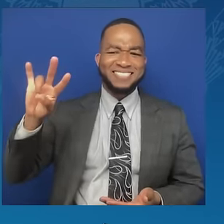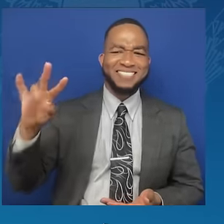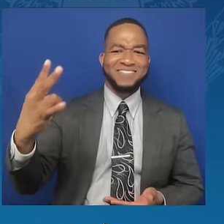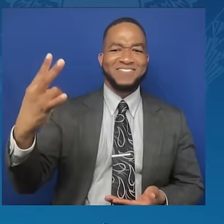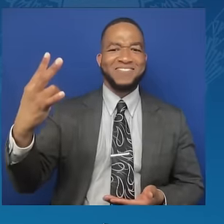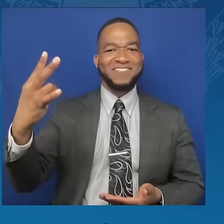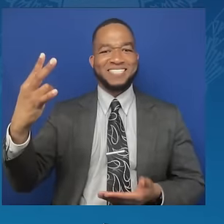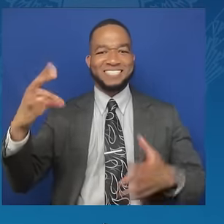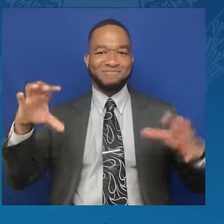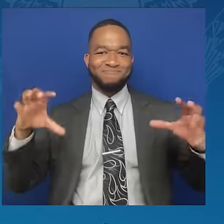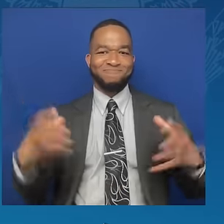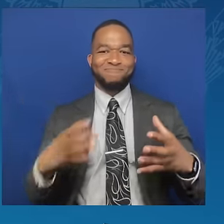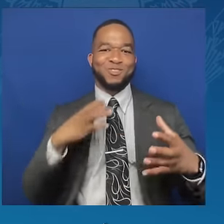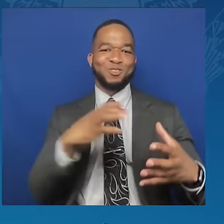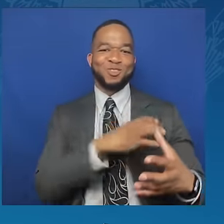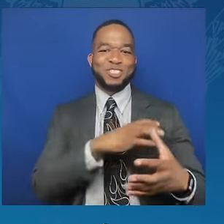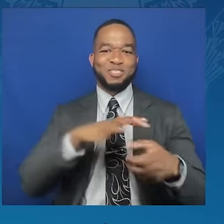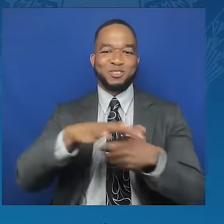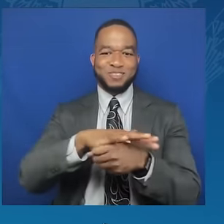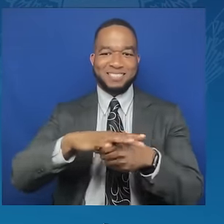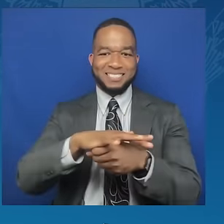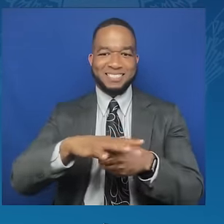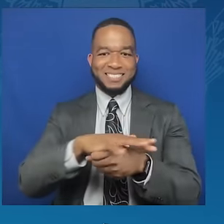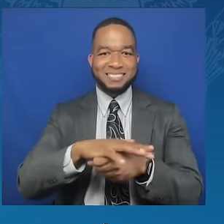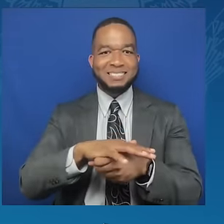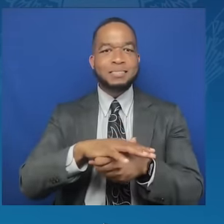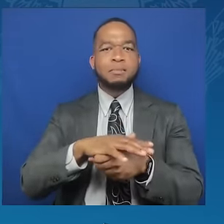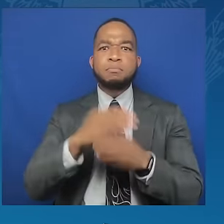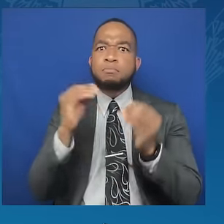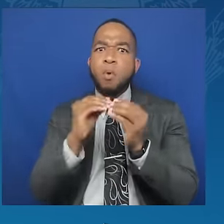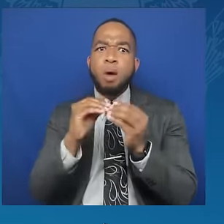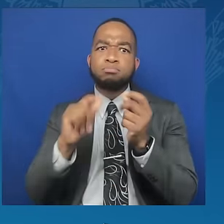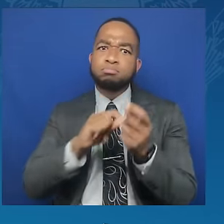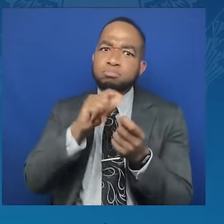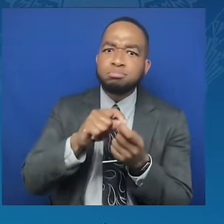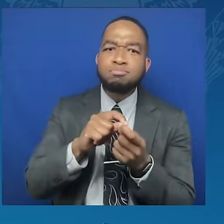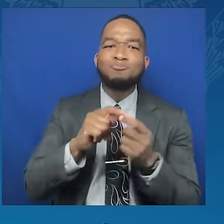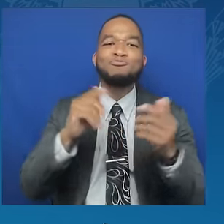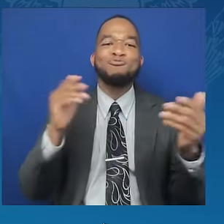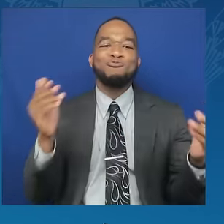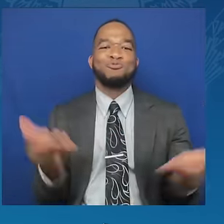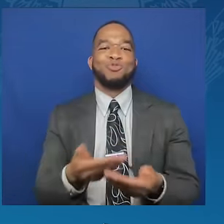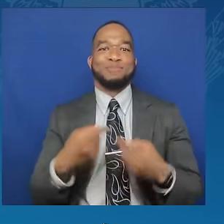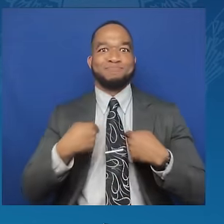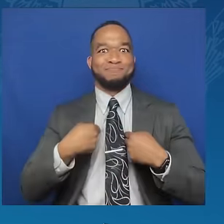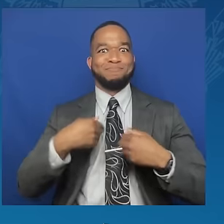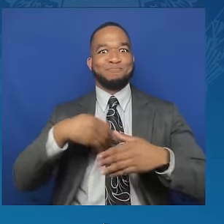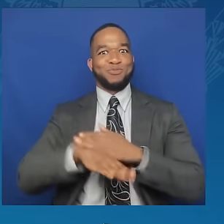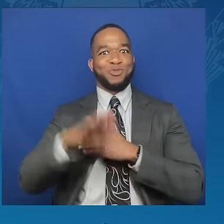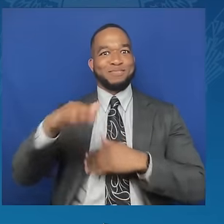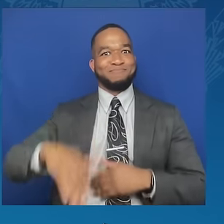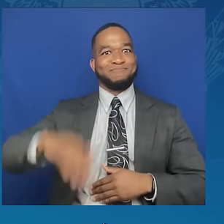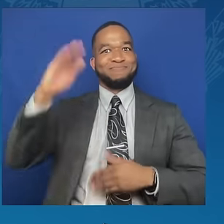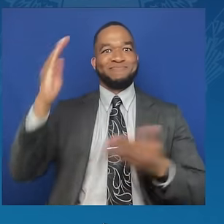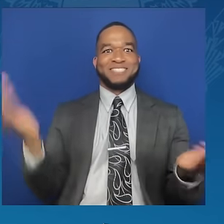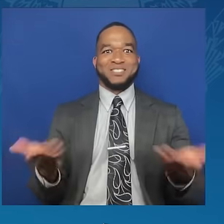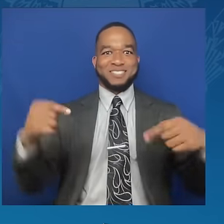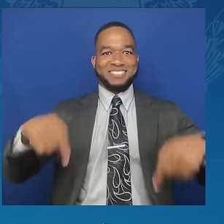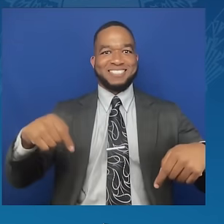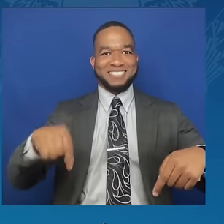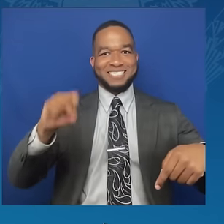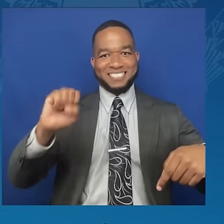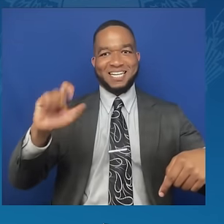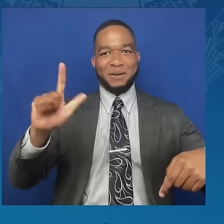welcome to my hometown of Selma, Alabama. What a glorious day it is to welcome my